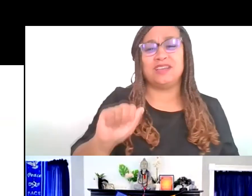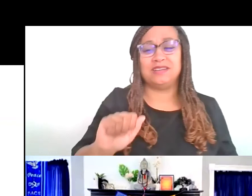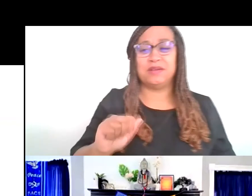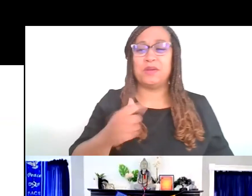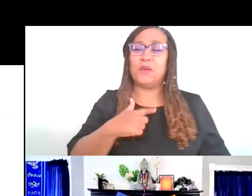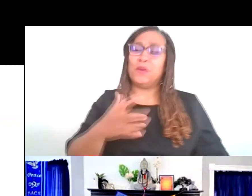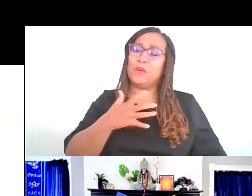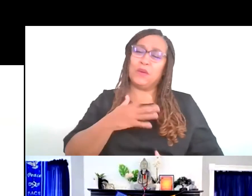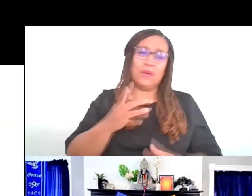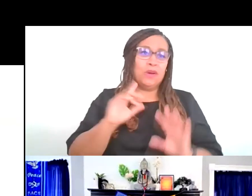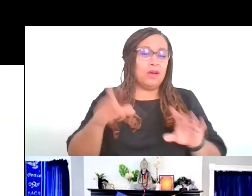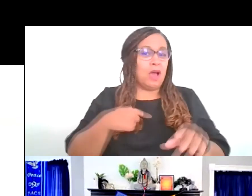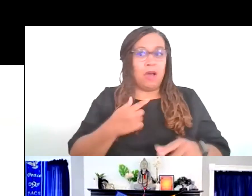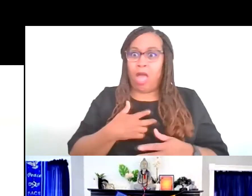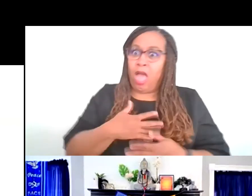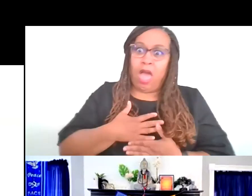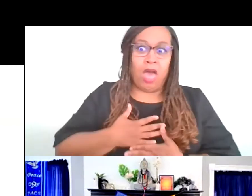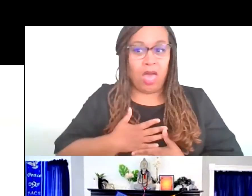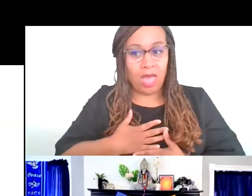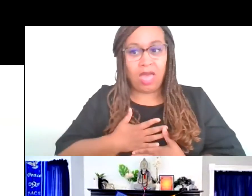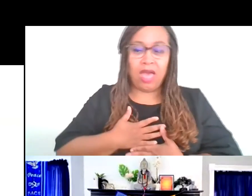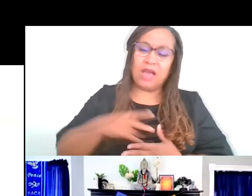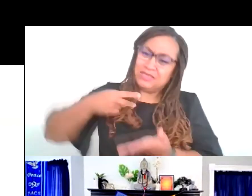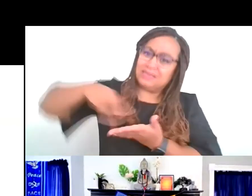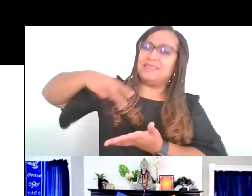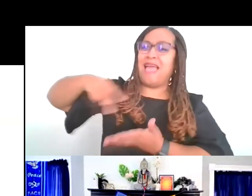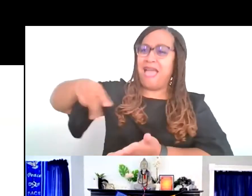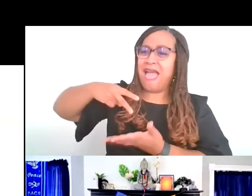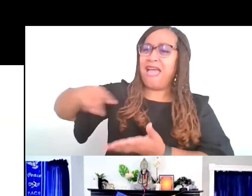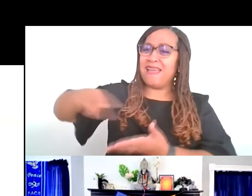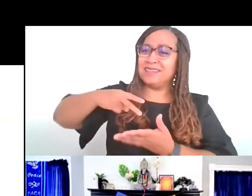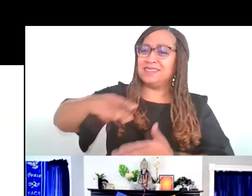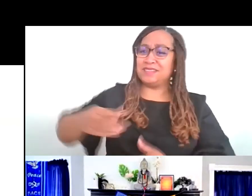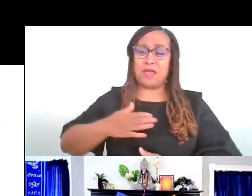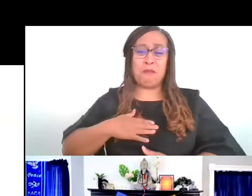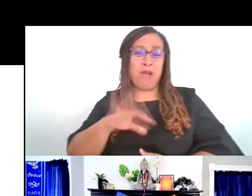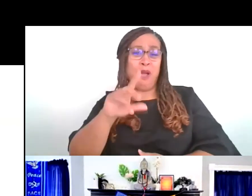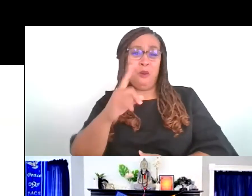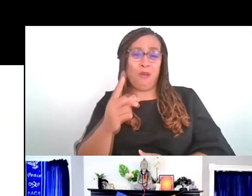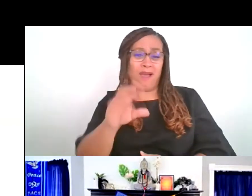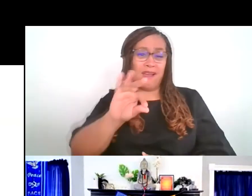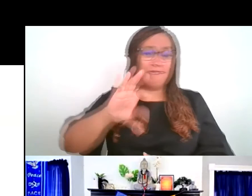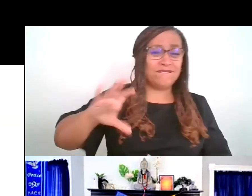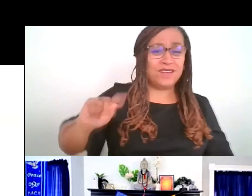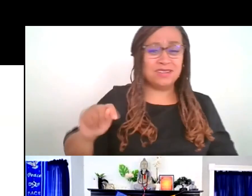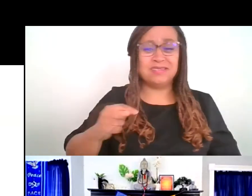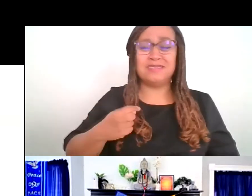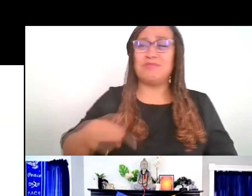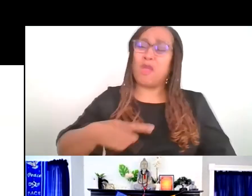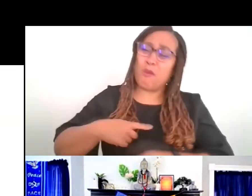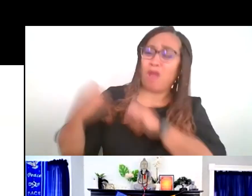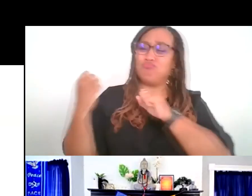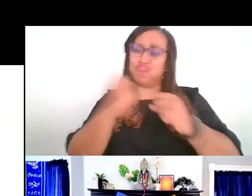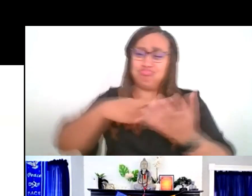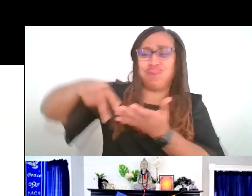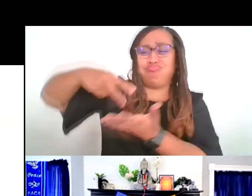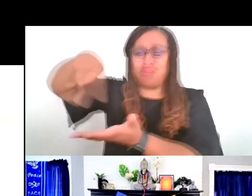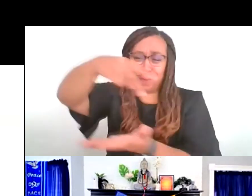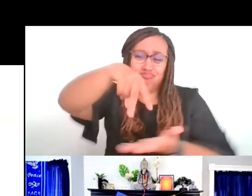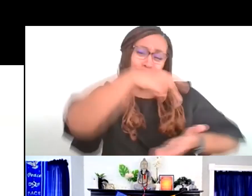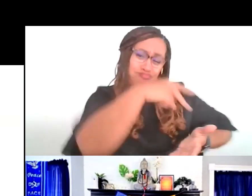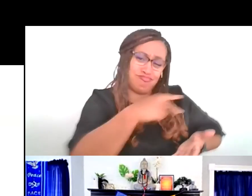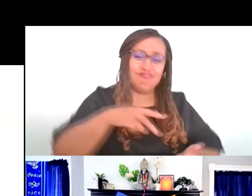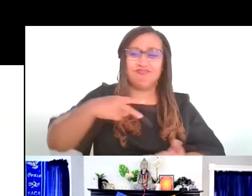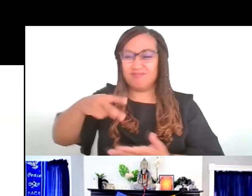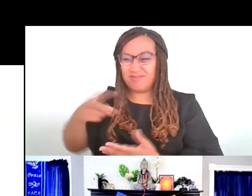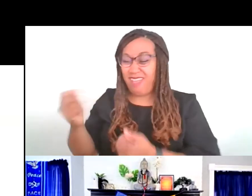catch my breath because I was over there dancing. Me and my one foot, we was dancing. We was jamming.